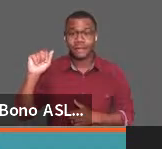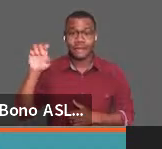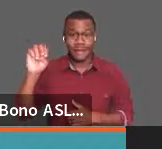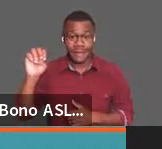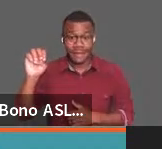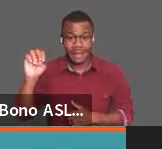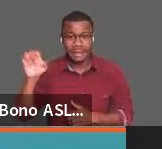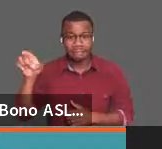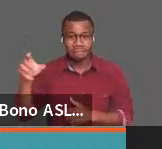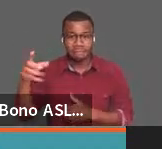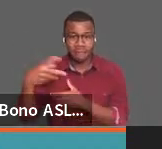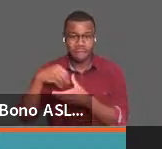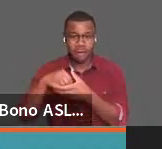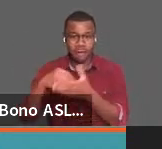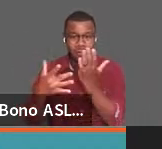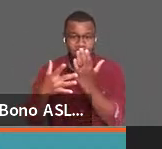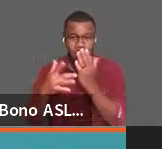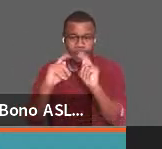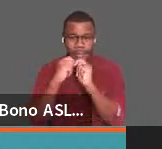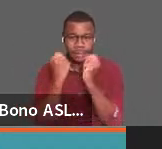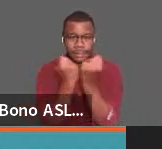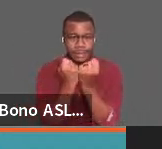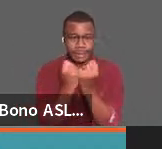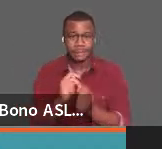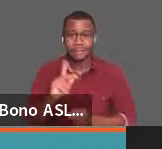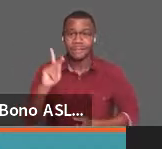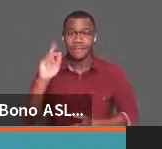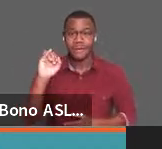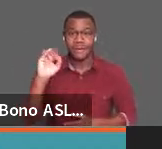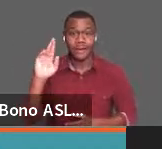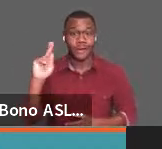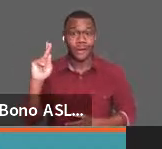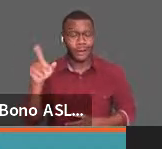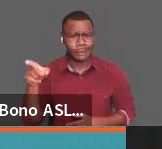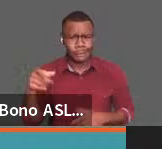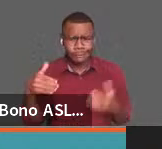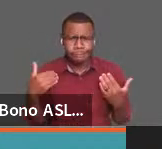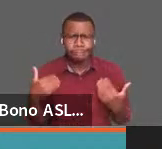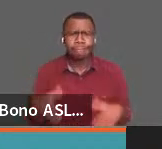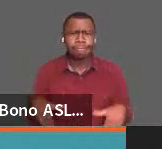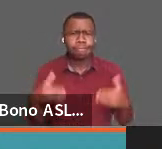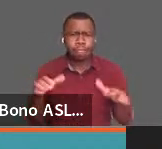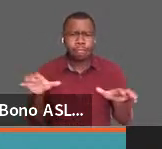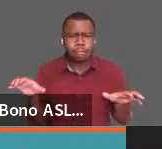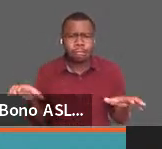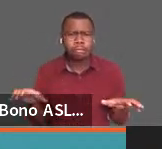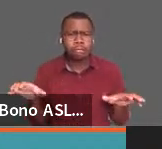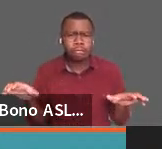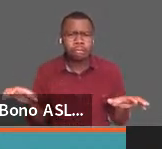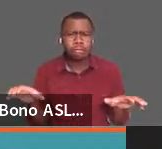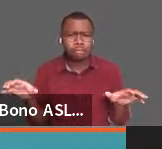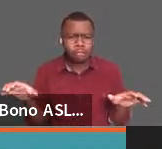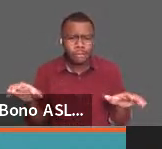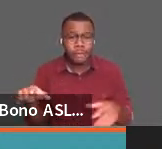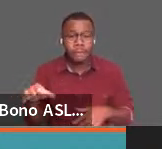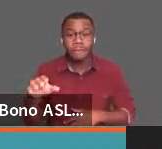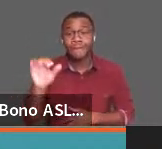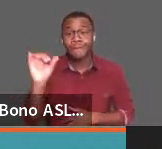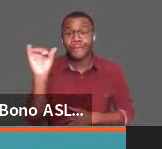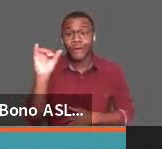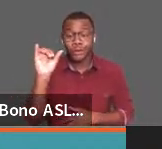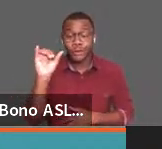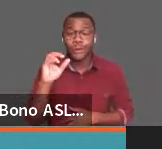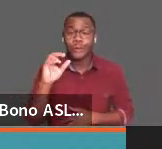been, the Swiss Army knife of the team. And I also want to say thank you to all of our policy